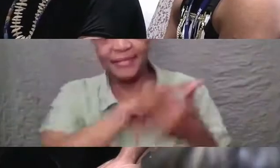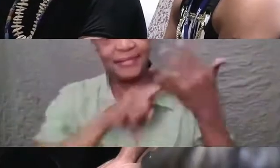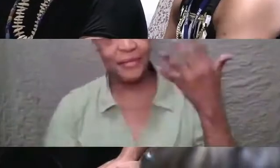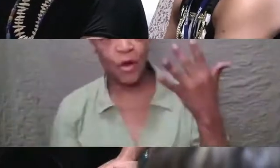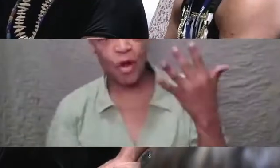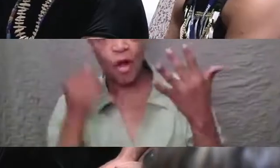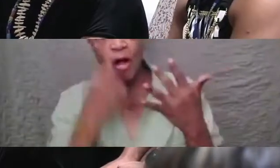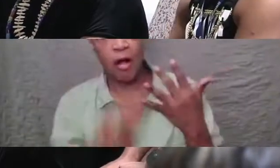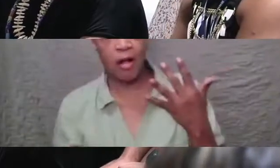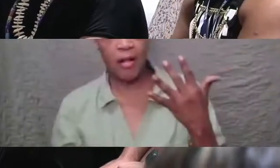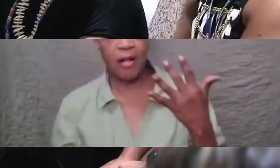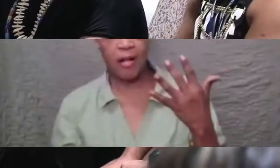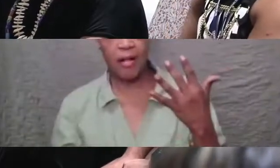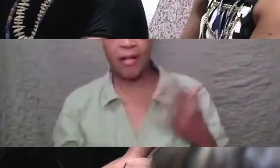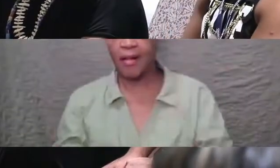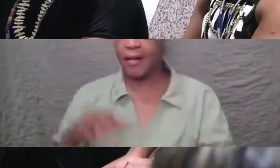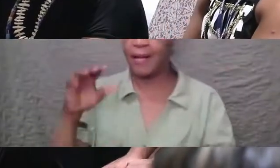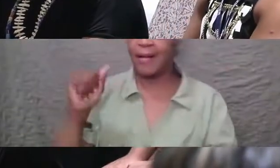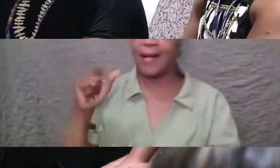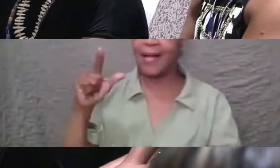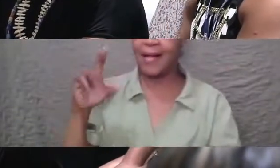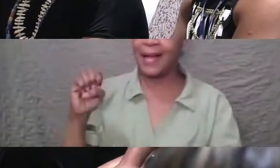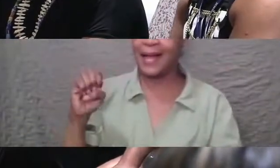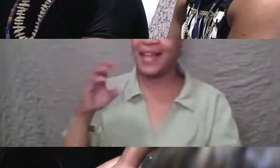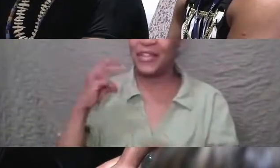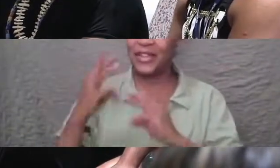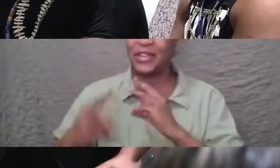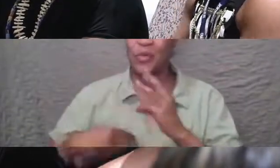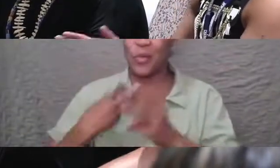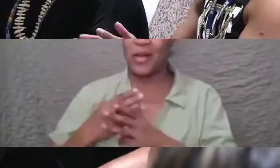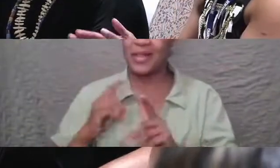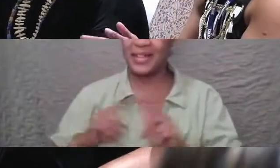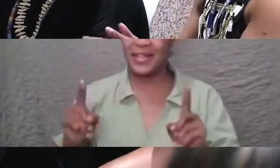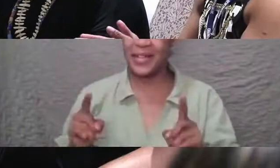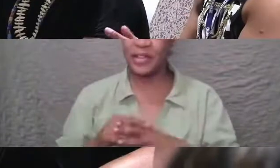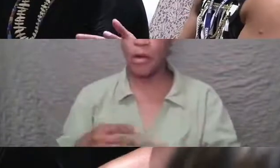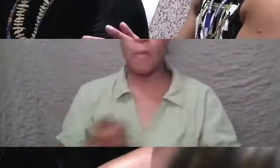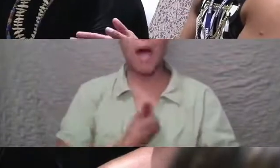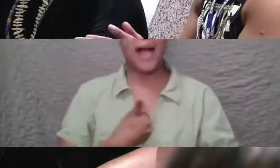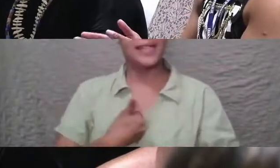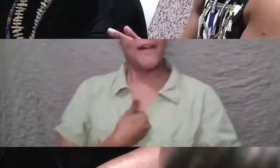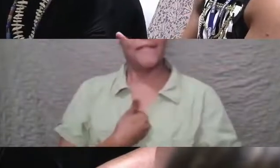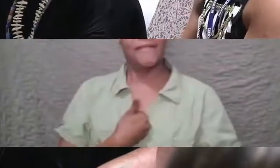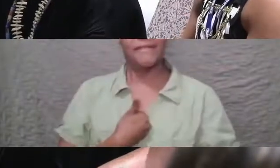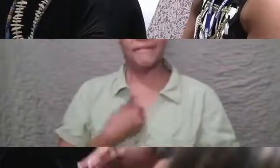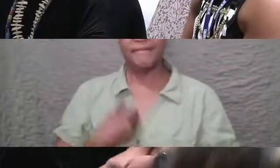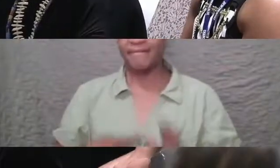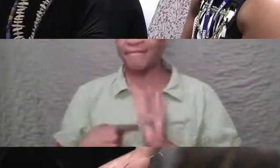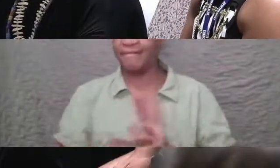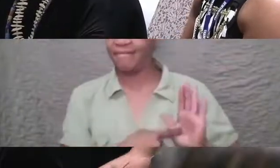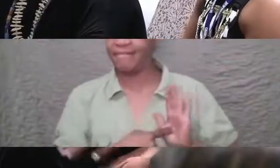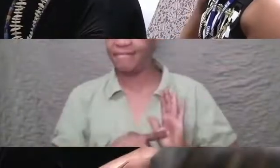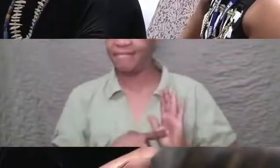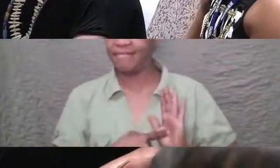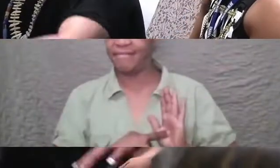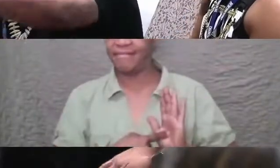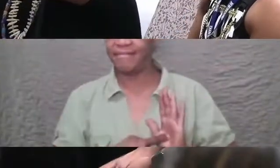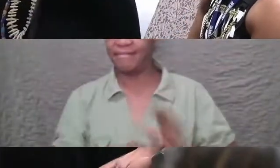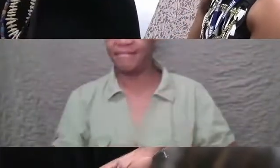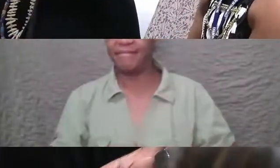I am not a part of this world, so I'm just gonna say myself. Okay.